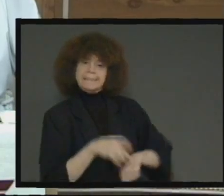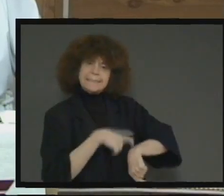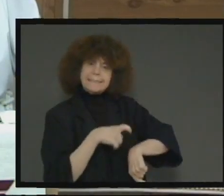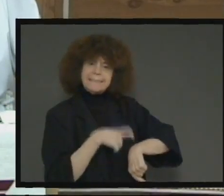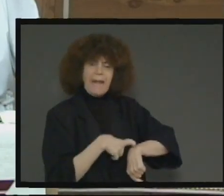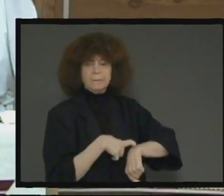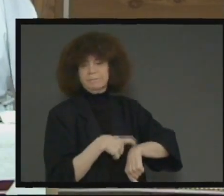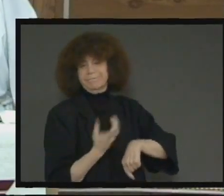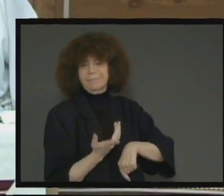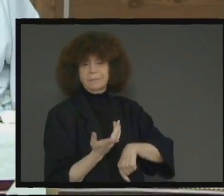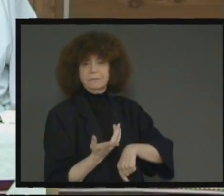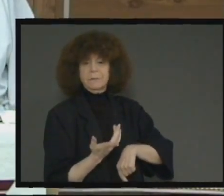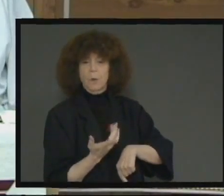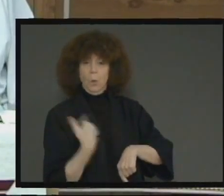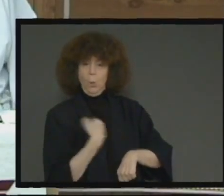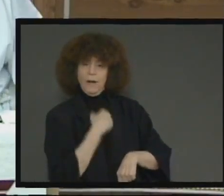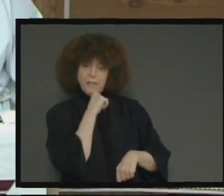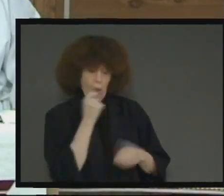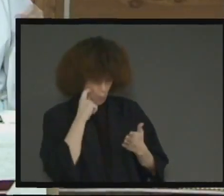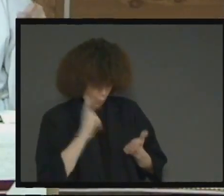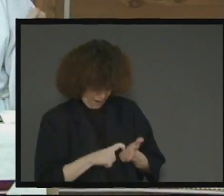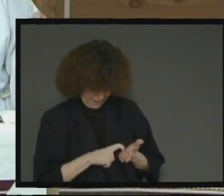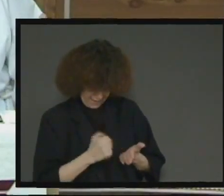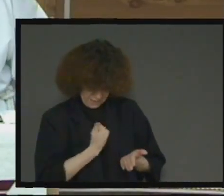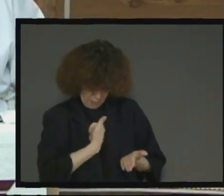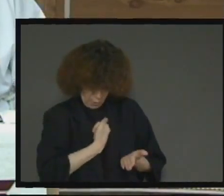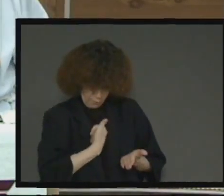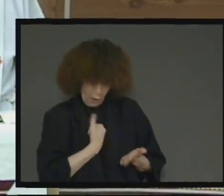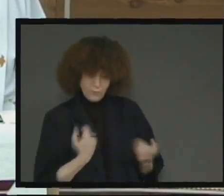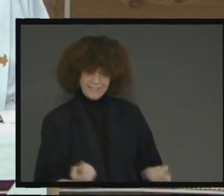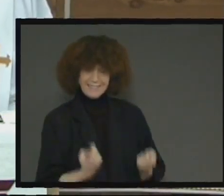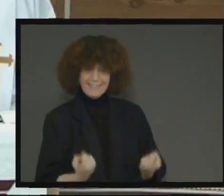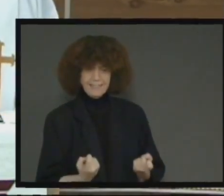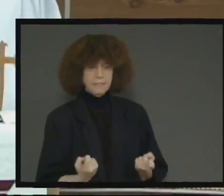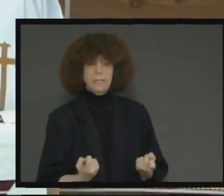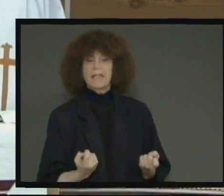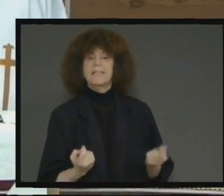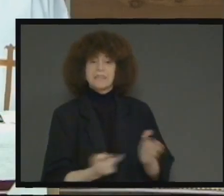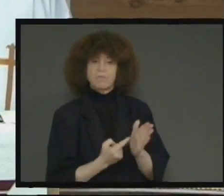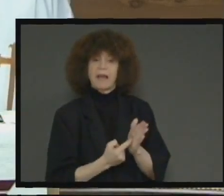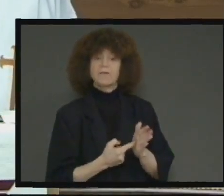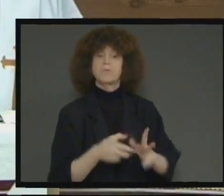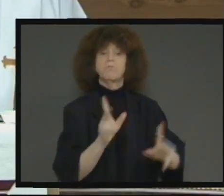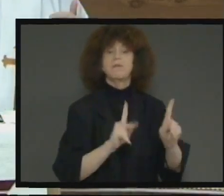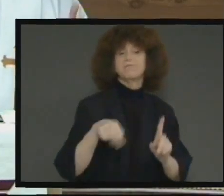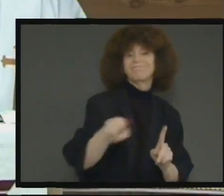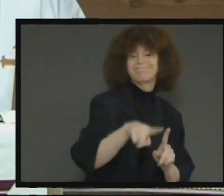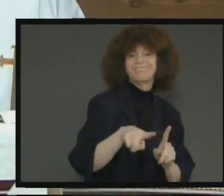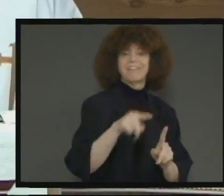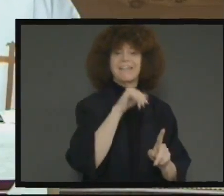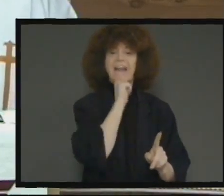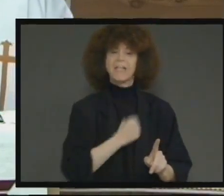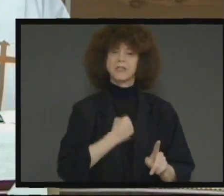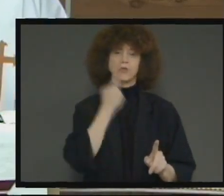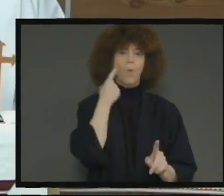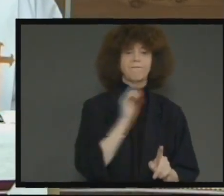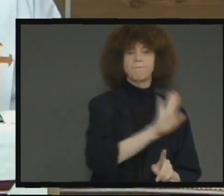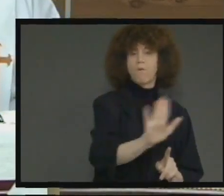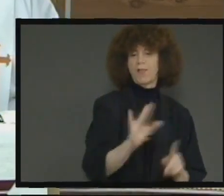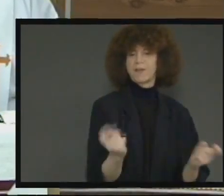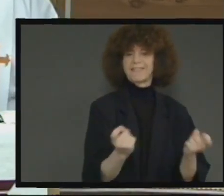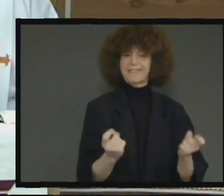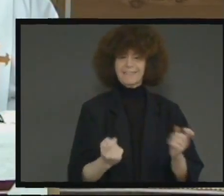lesson, John chapter 20, particularly where it says, And when he had said